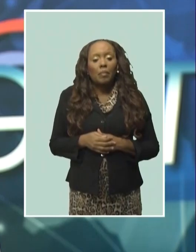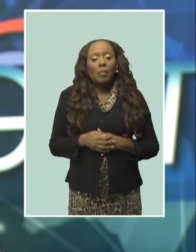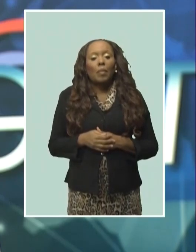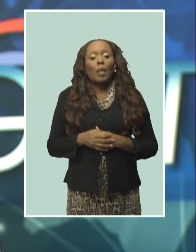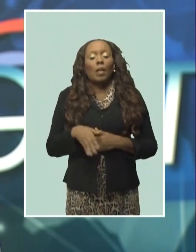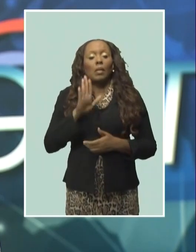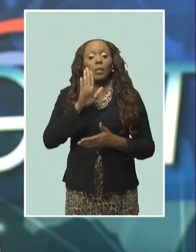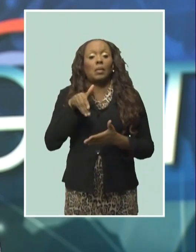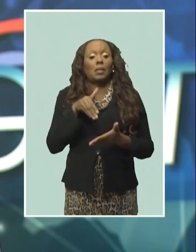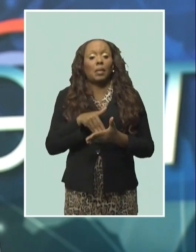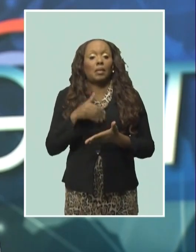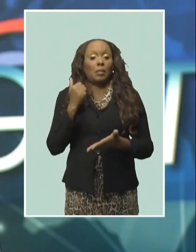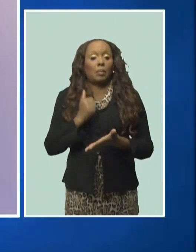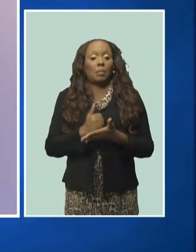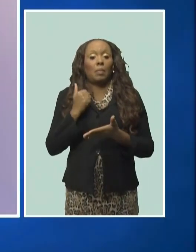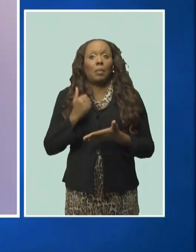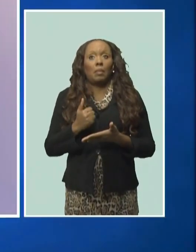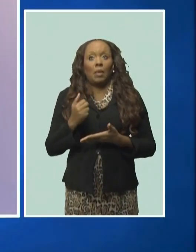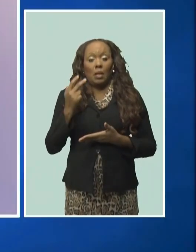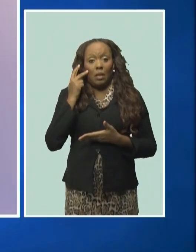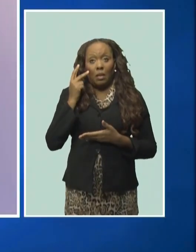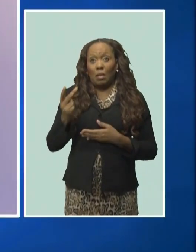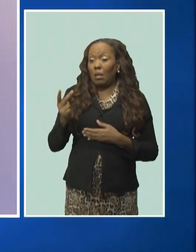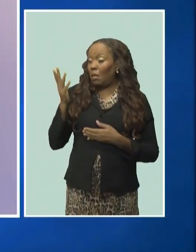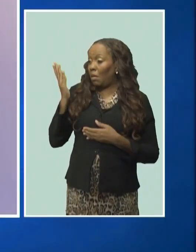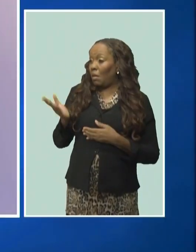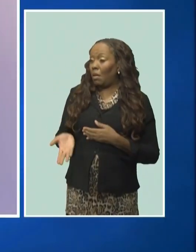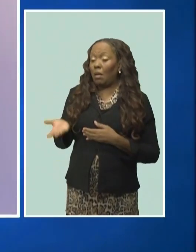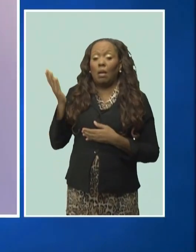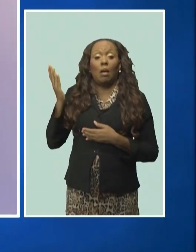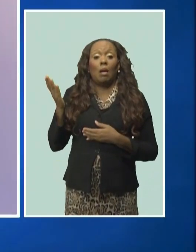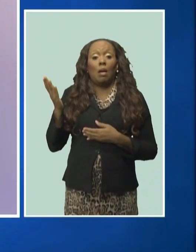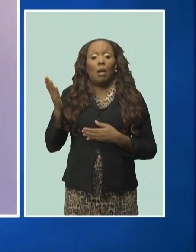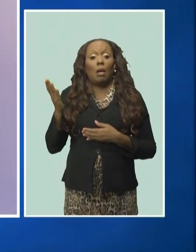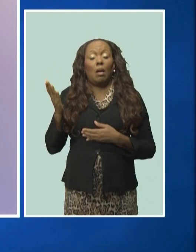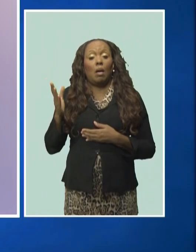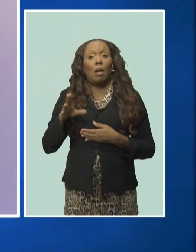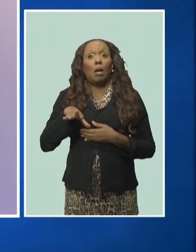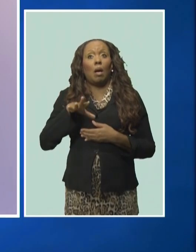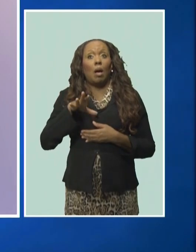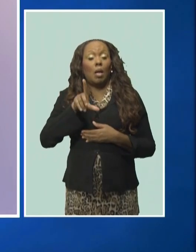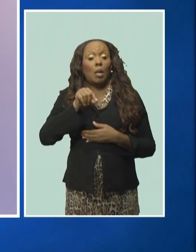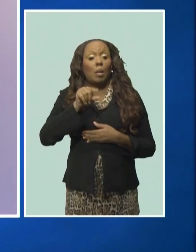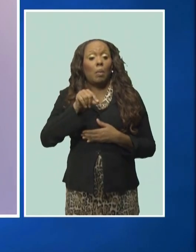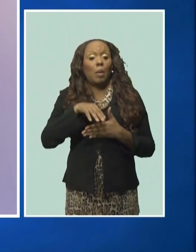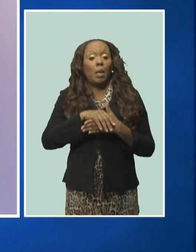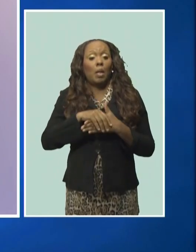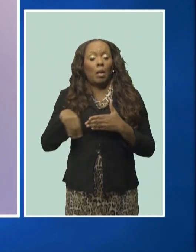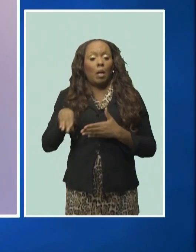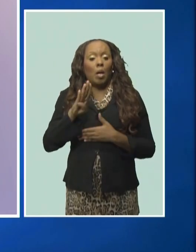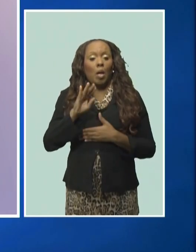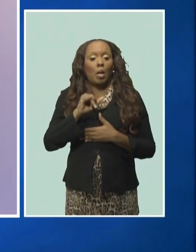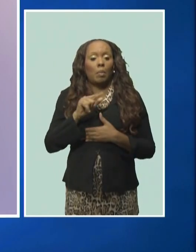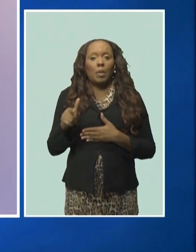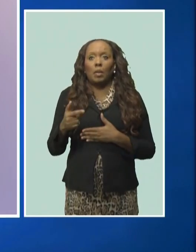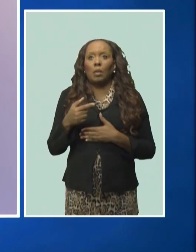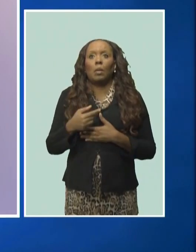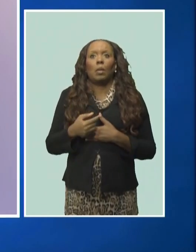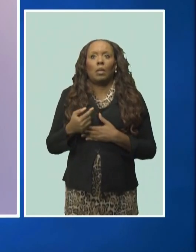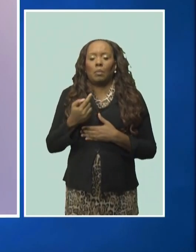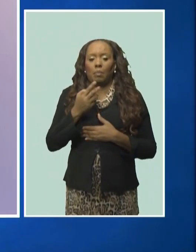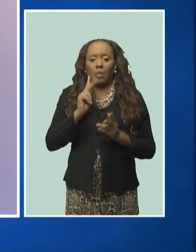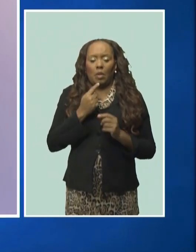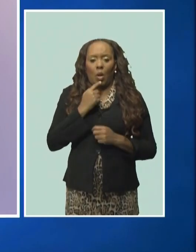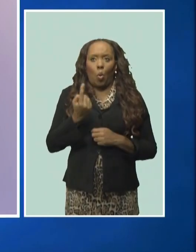from Central Bank of Barbados to images and video on social media purporting to show a counterfeit polymer Barbadian